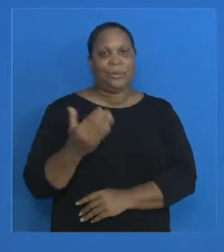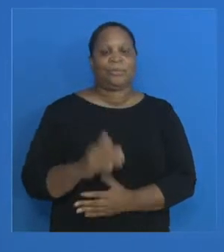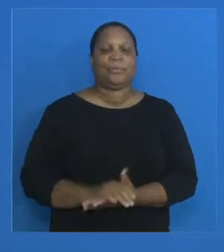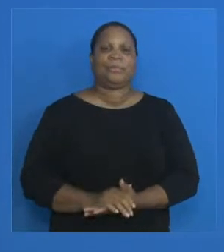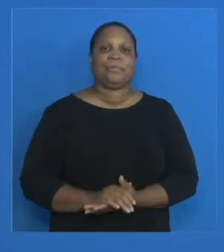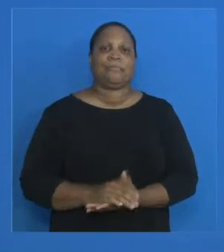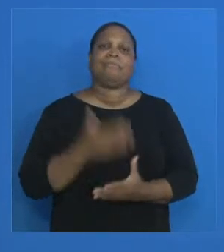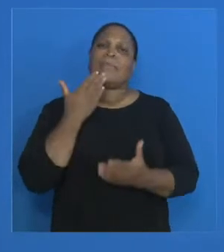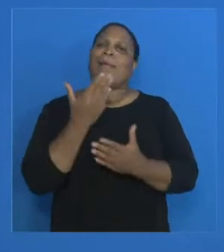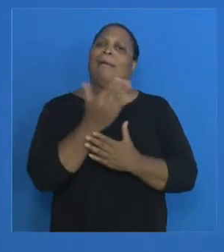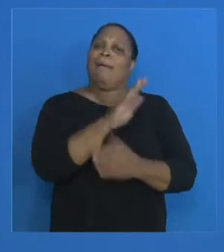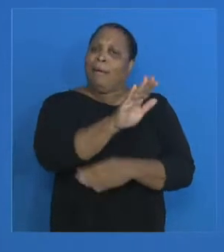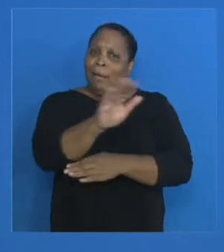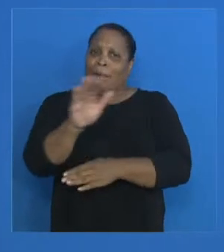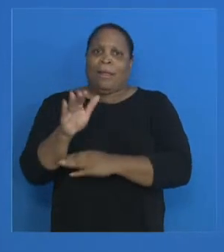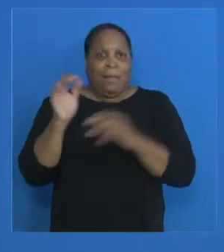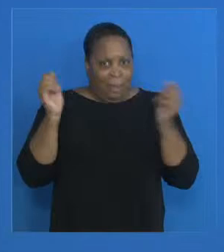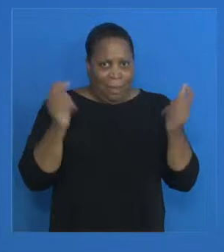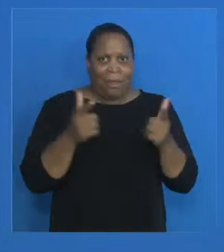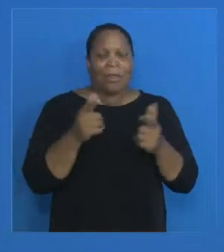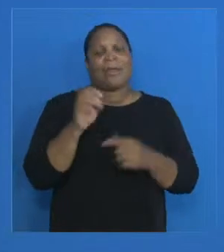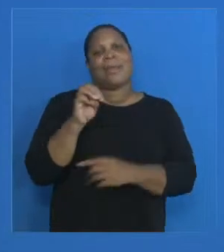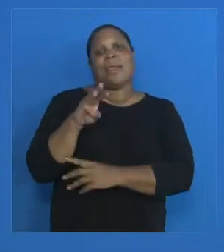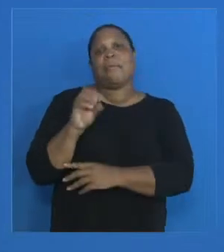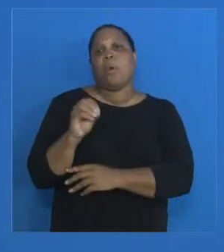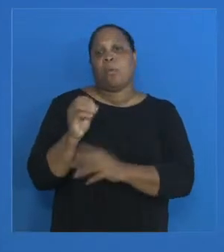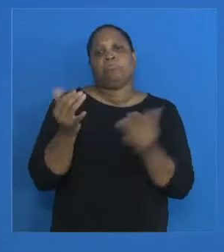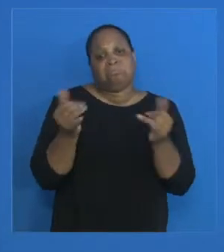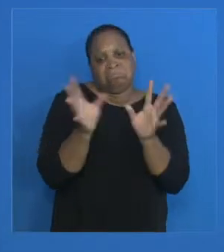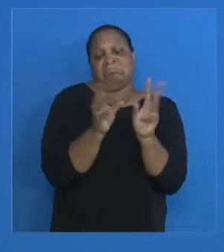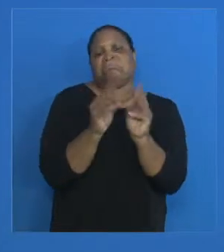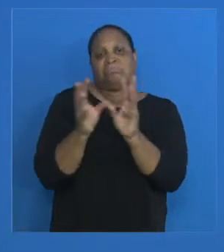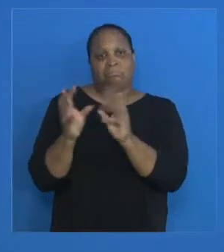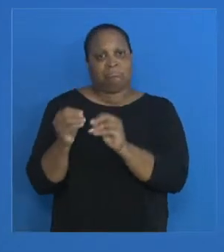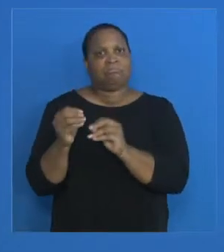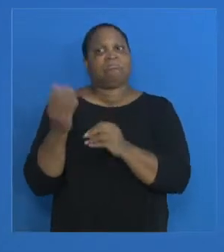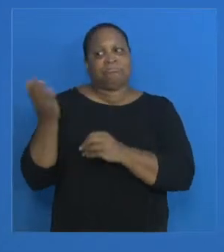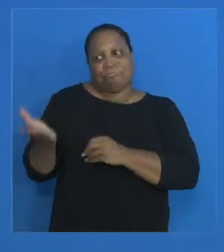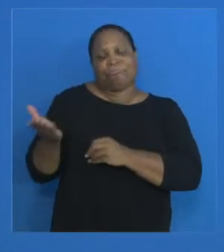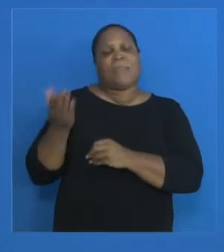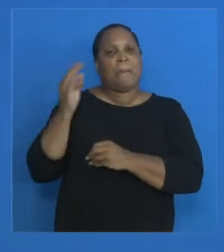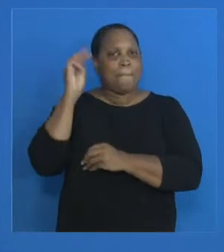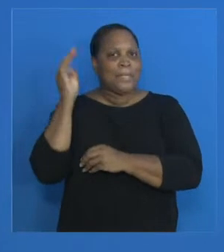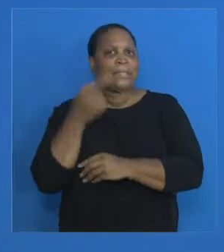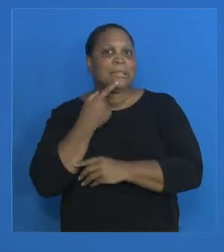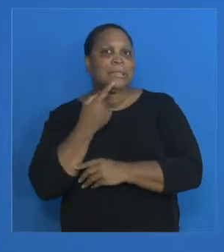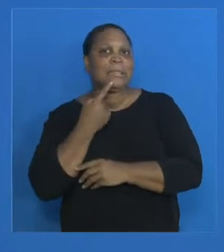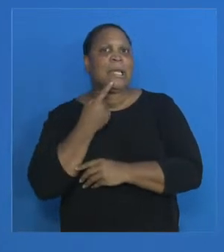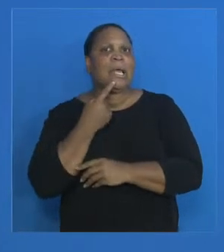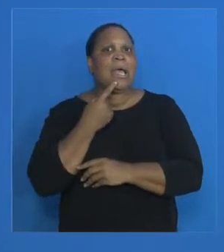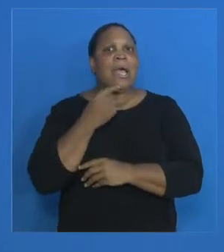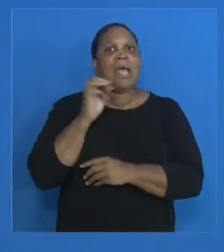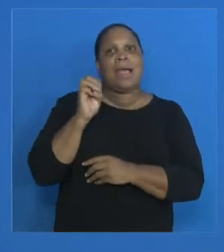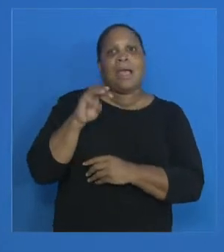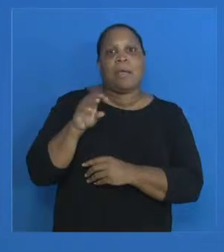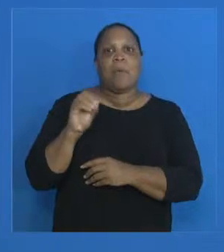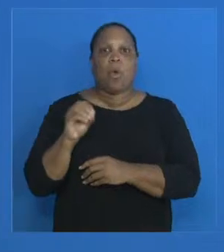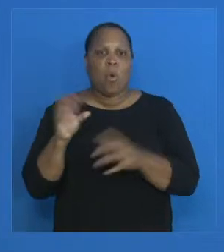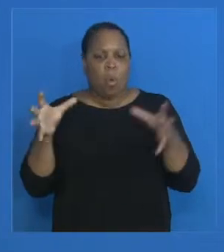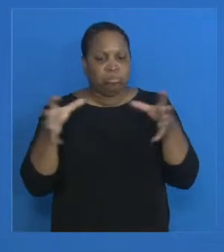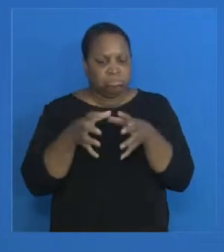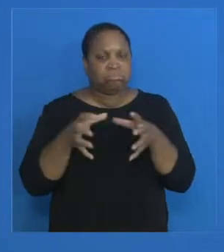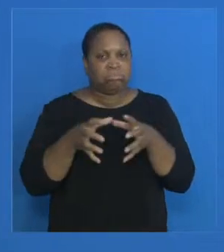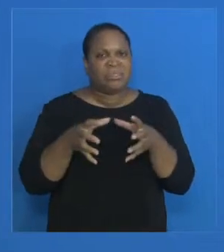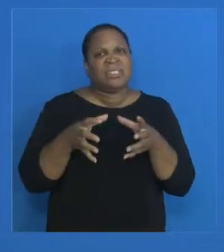Good afternoon, everybody. The EMO met today, as the Minister said. The EMO Operations Group, which gathers the